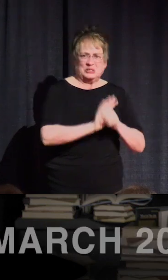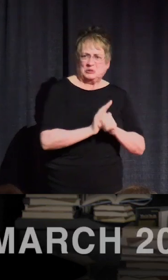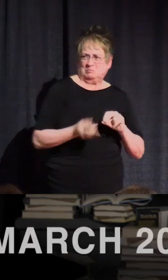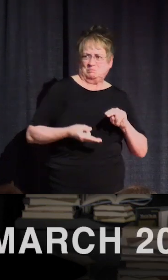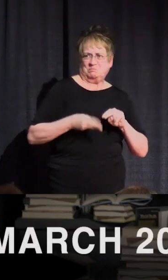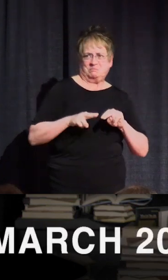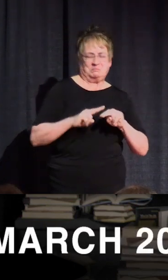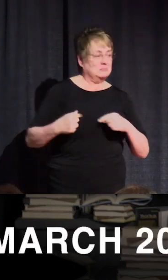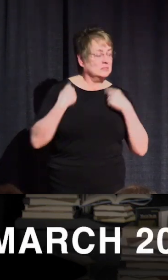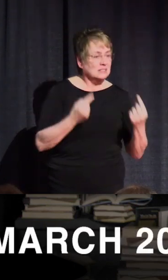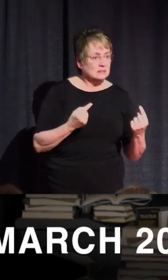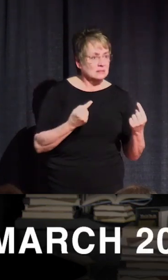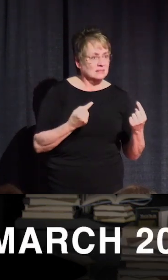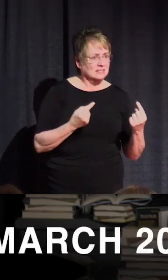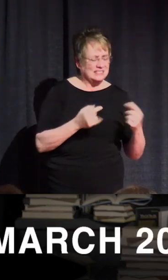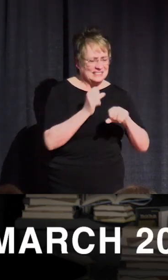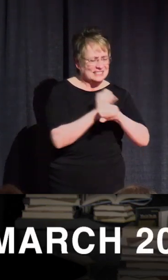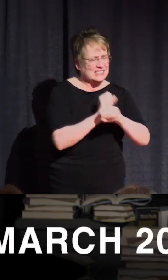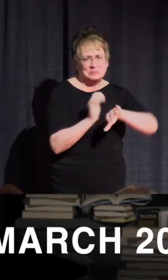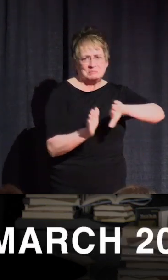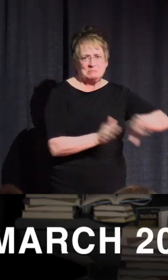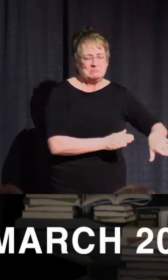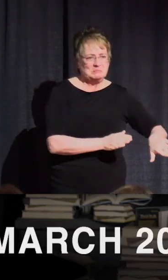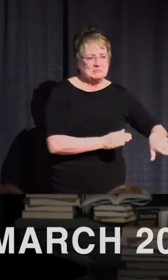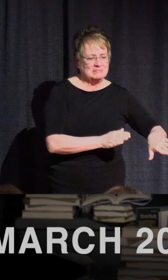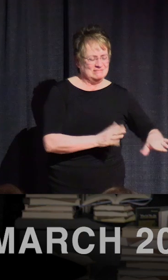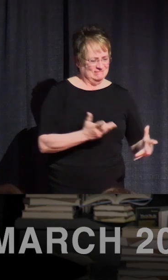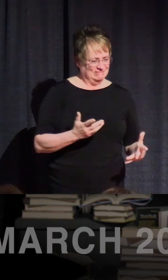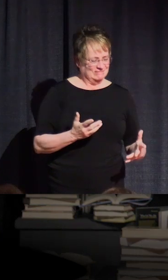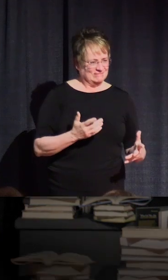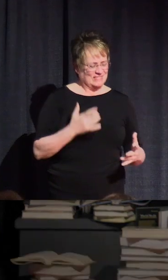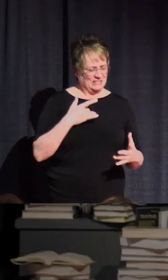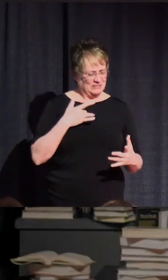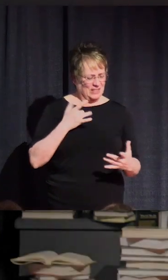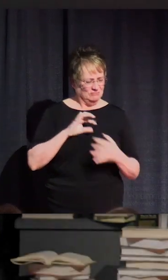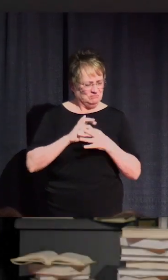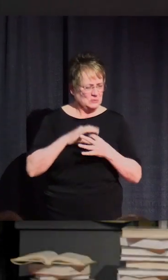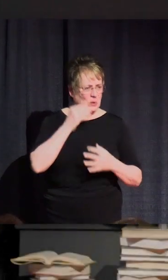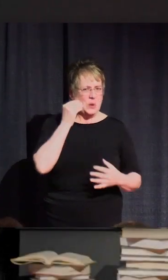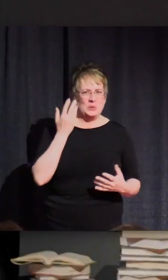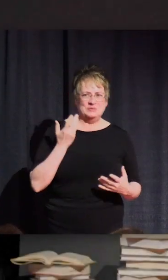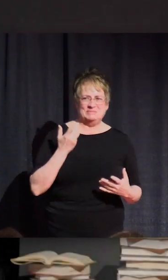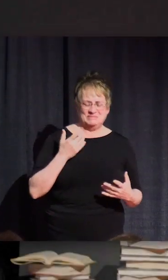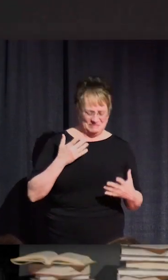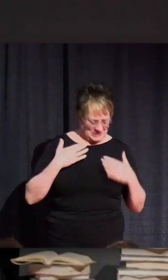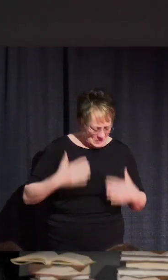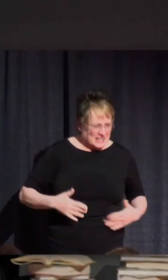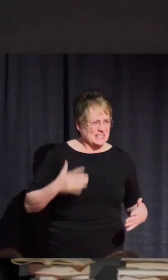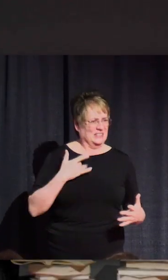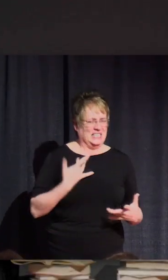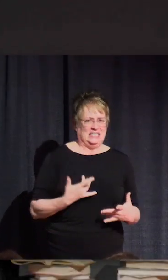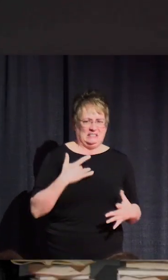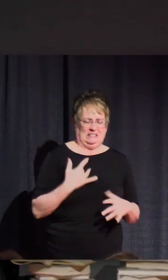a while. But we don't have to look at the statistics. We can feel it a little closer to home. We can feel it in our bodies, a little bit